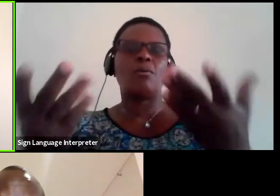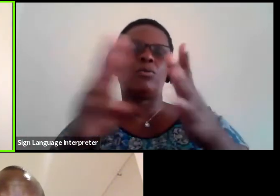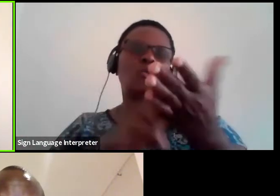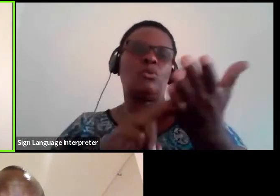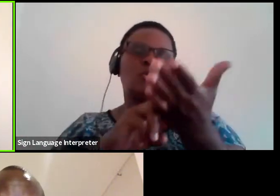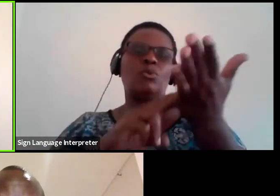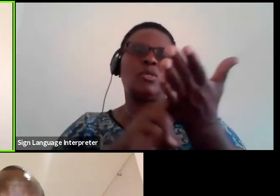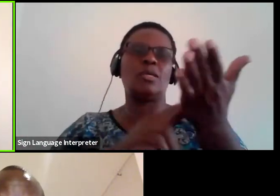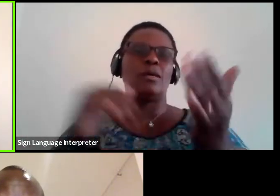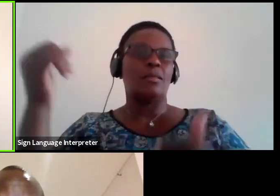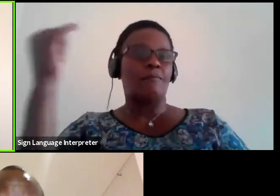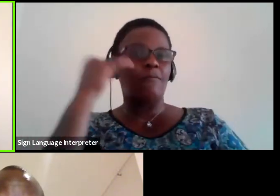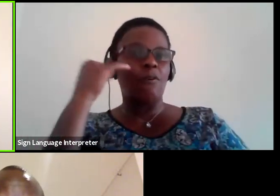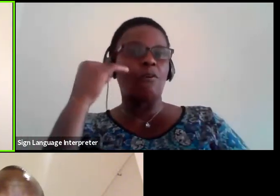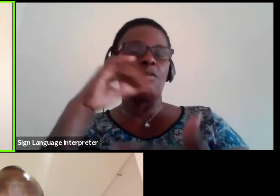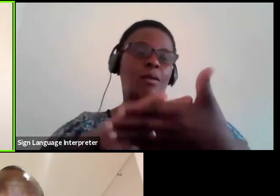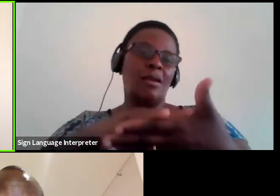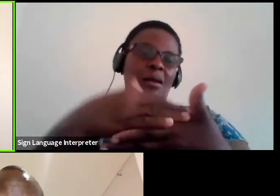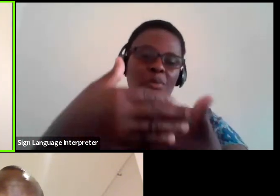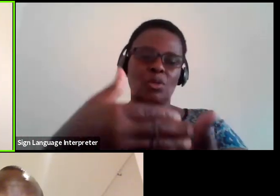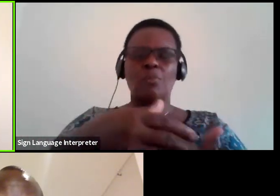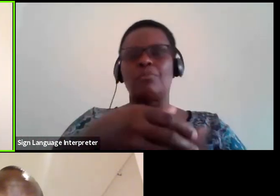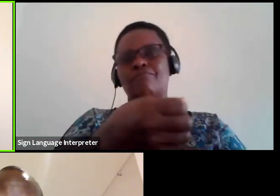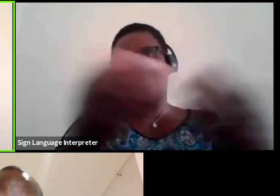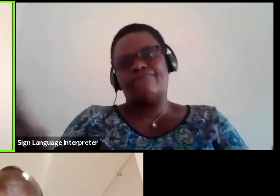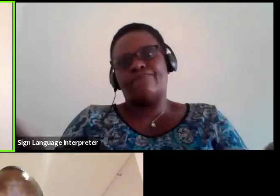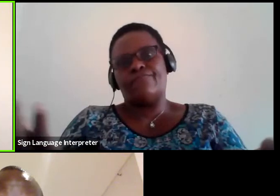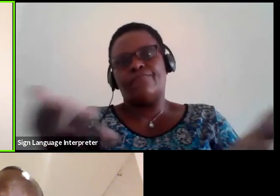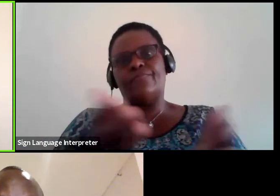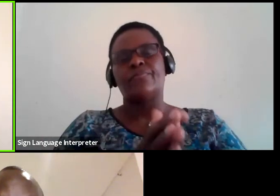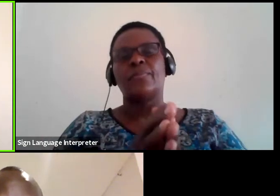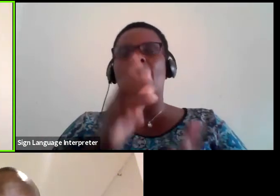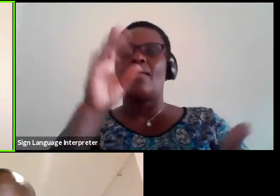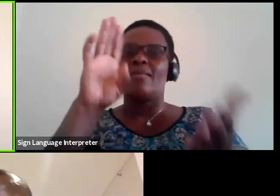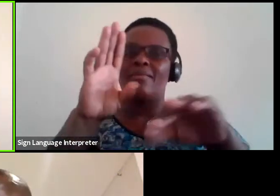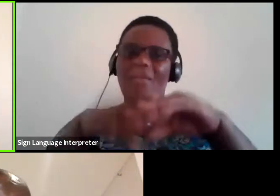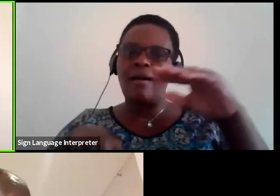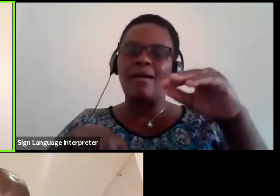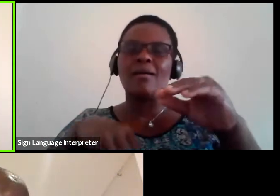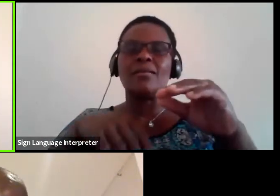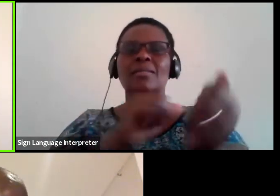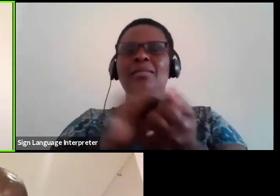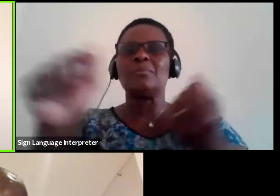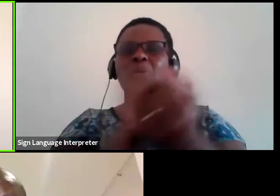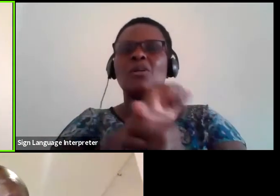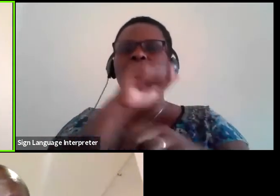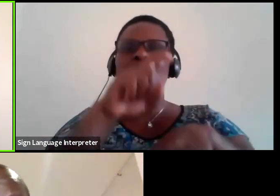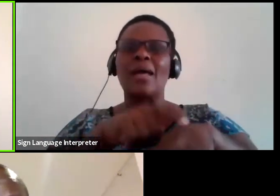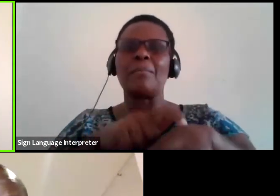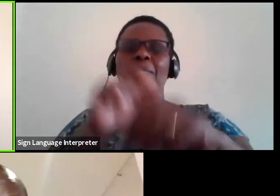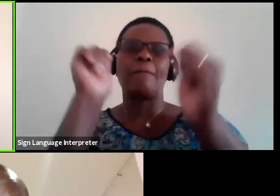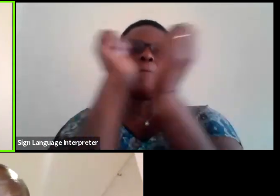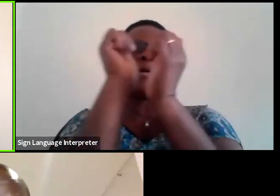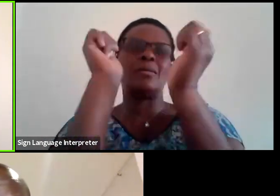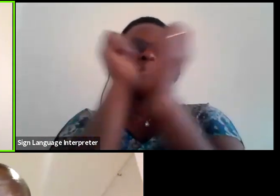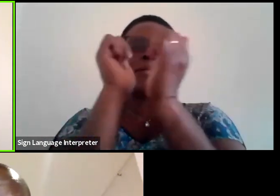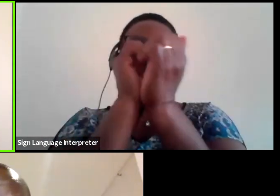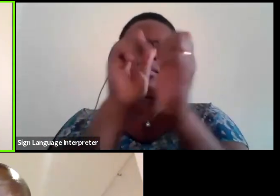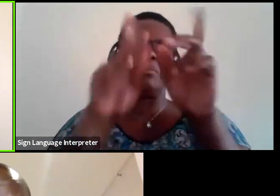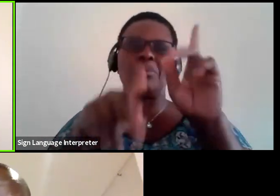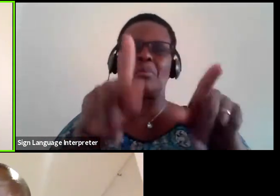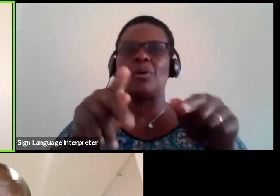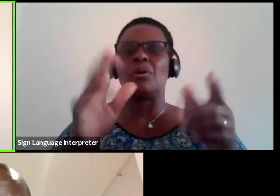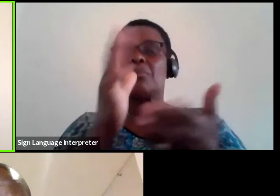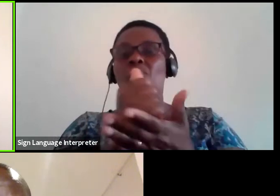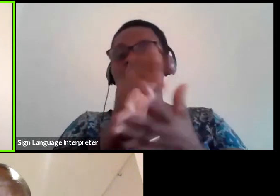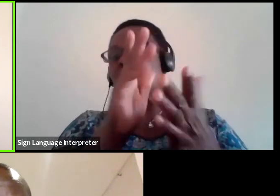spend time enacting laws to punish, I believe, those who at some point don't even understand some